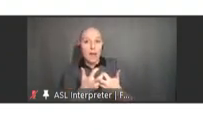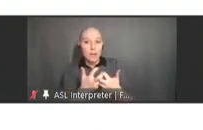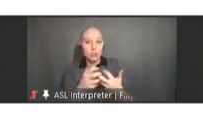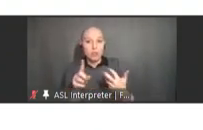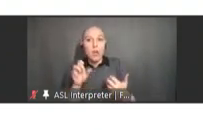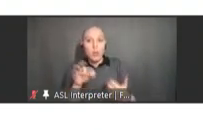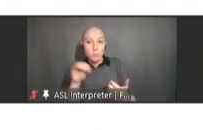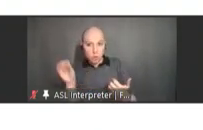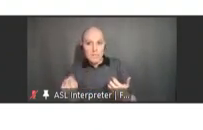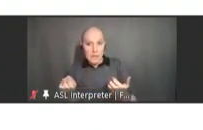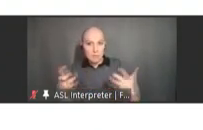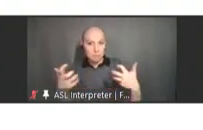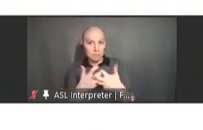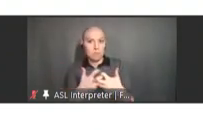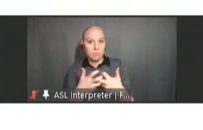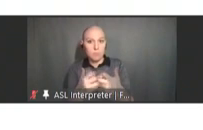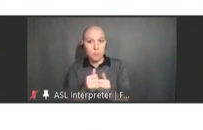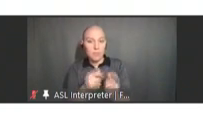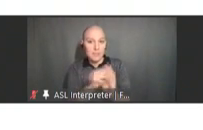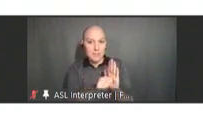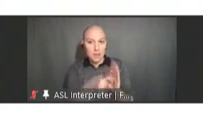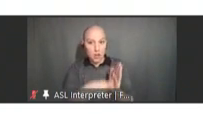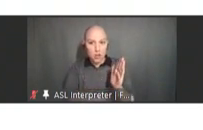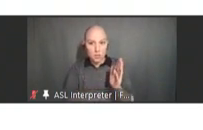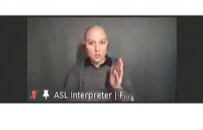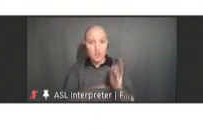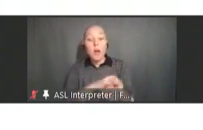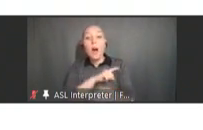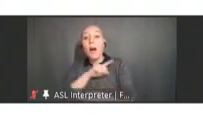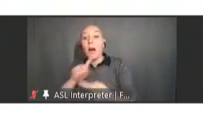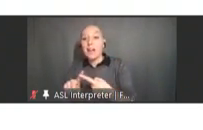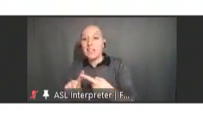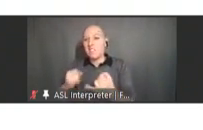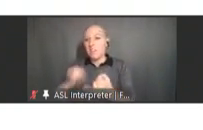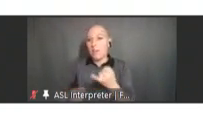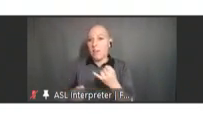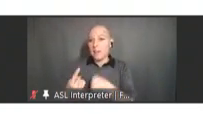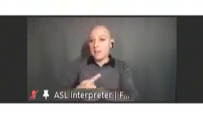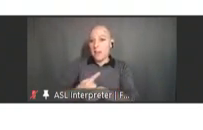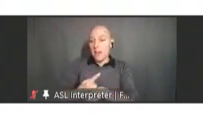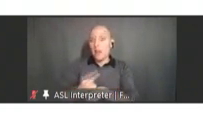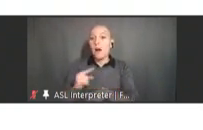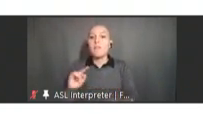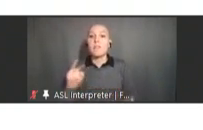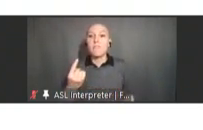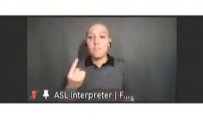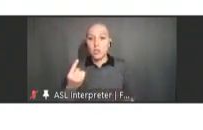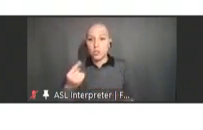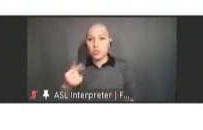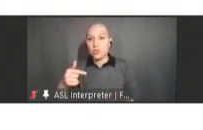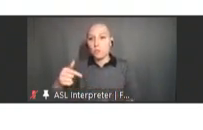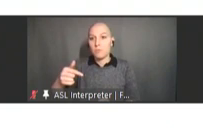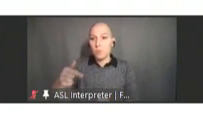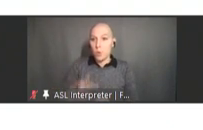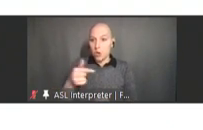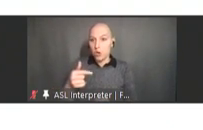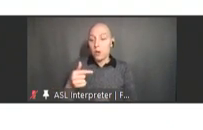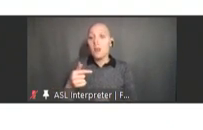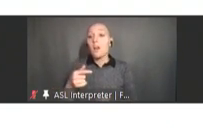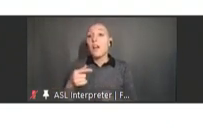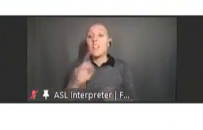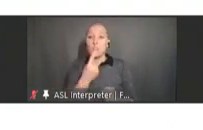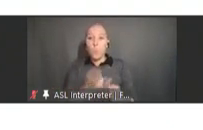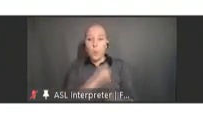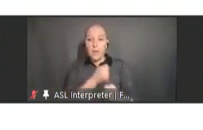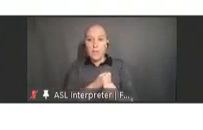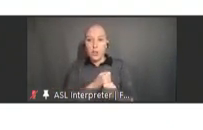match through the last day of the first quarter that begins 1 year after the end of the COVID-19 public health